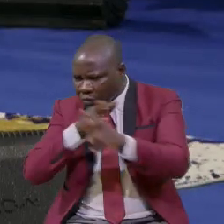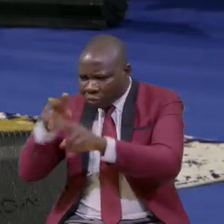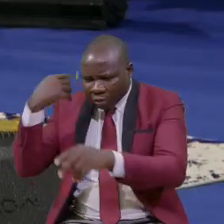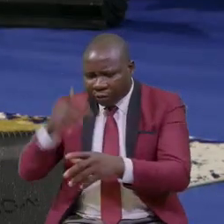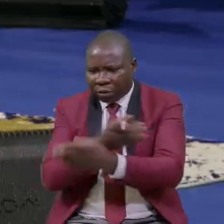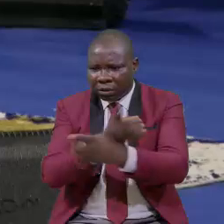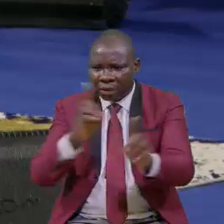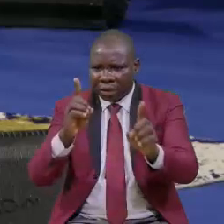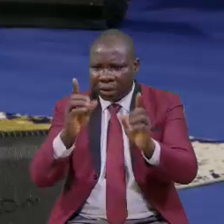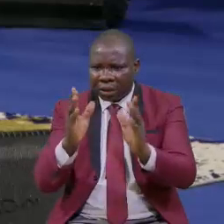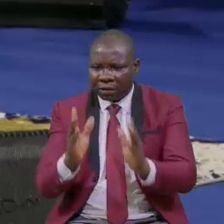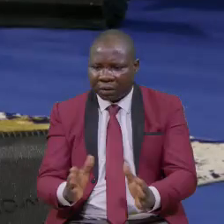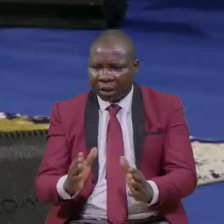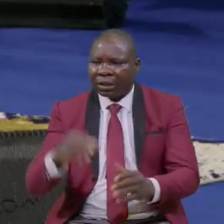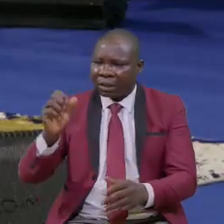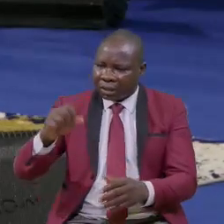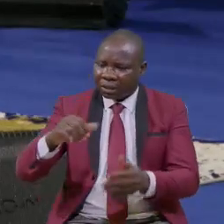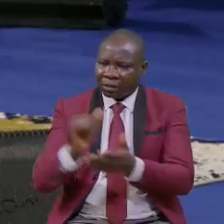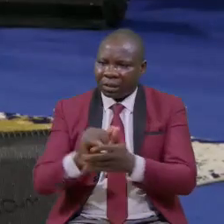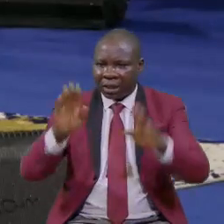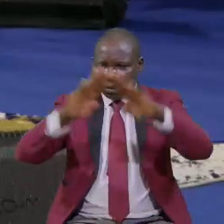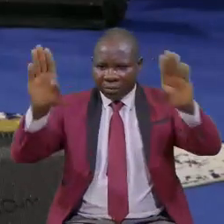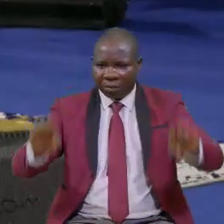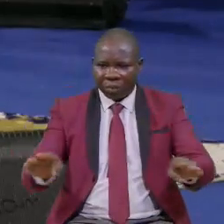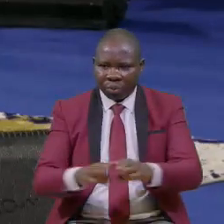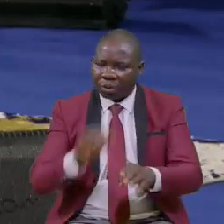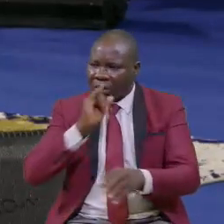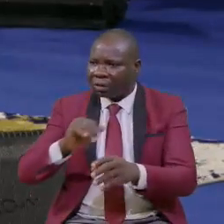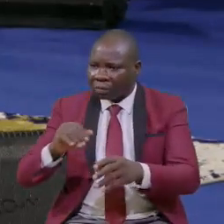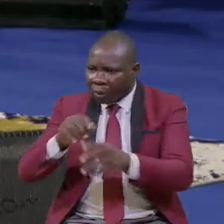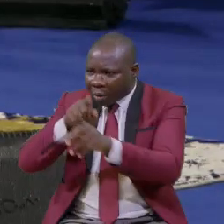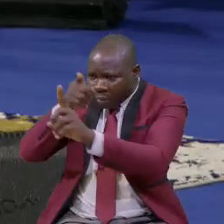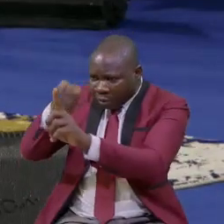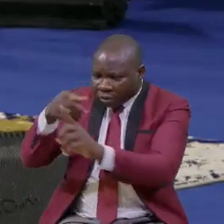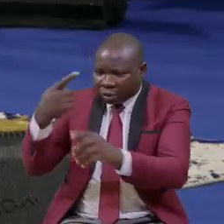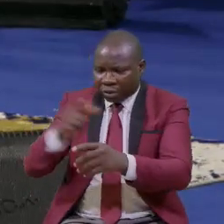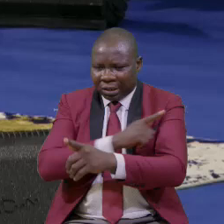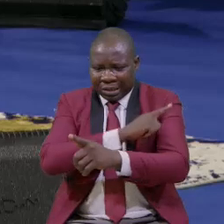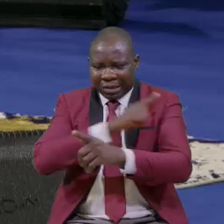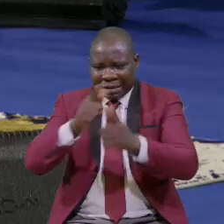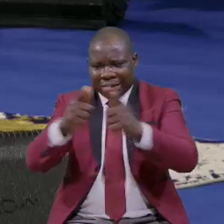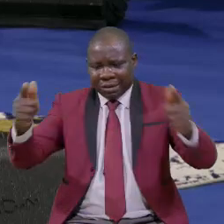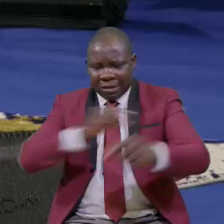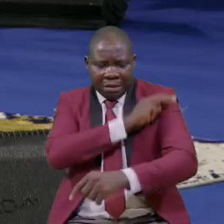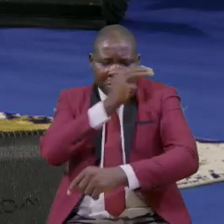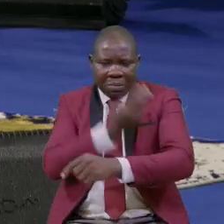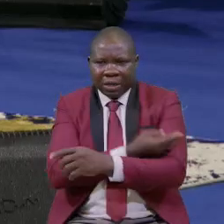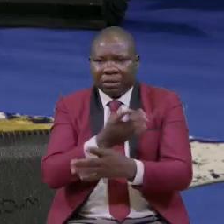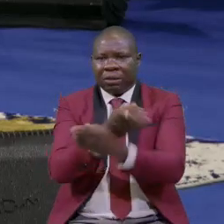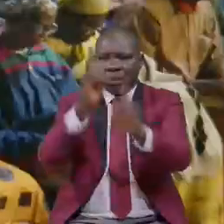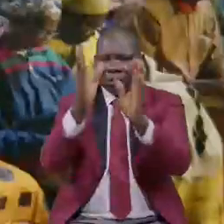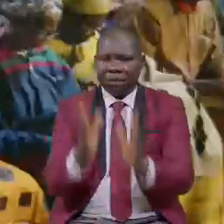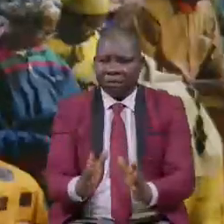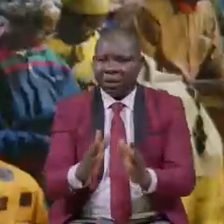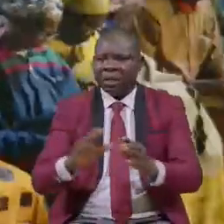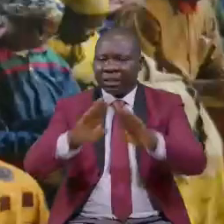the direction to the great mighty deliverer. Signs and wonders in your life tonight in Jesus'